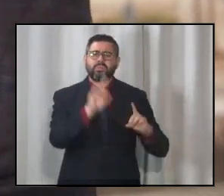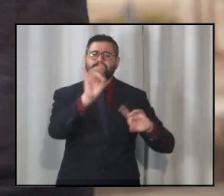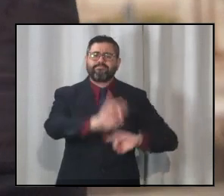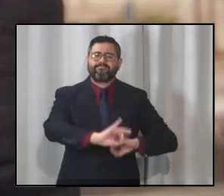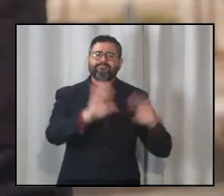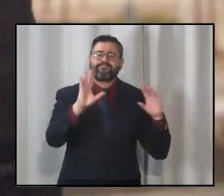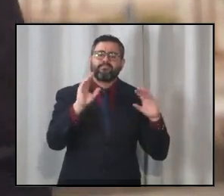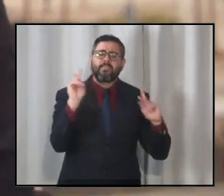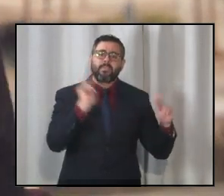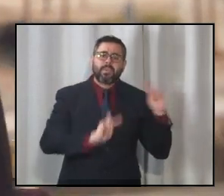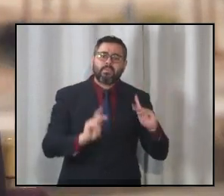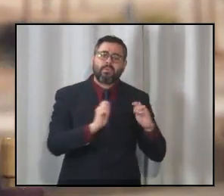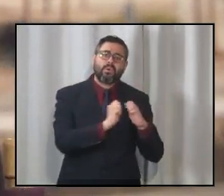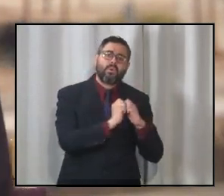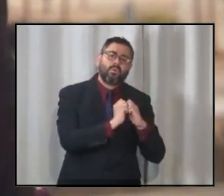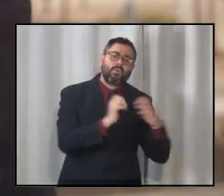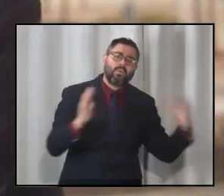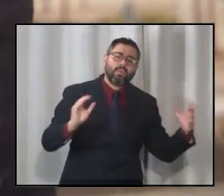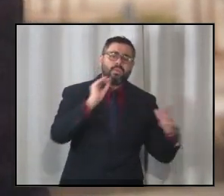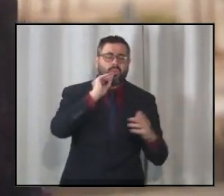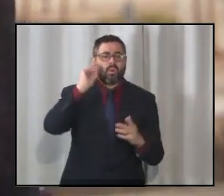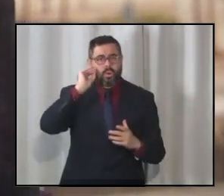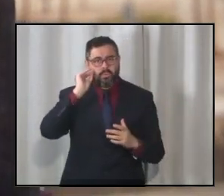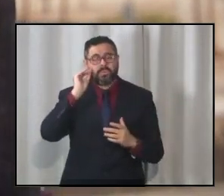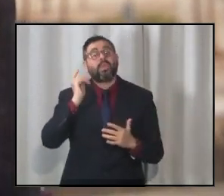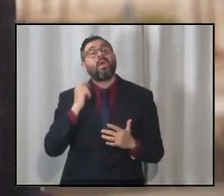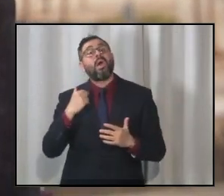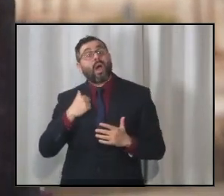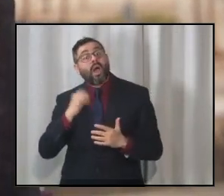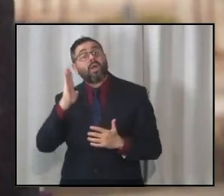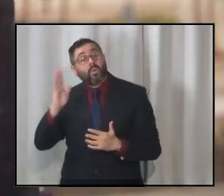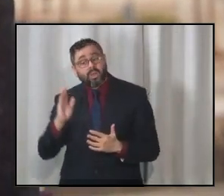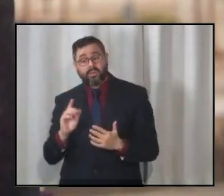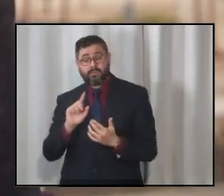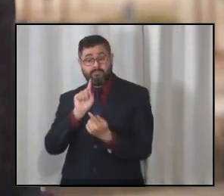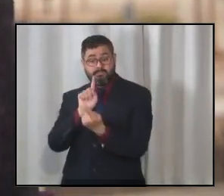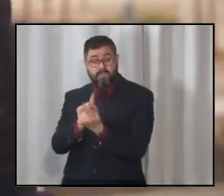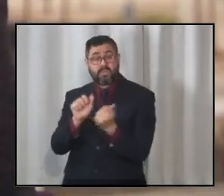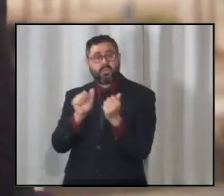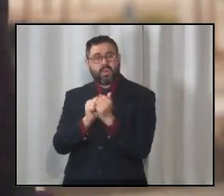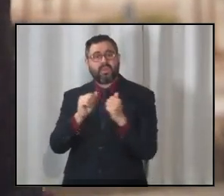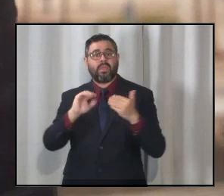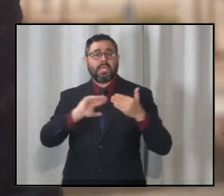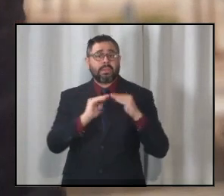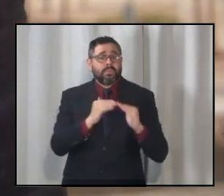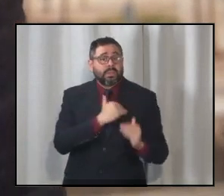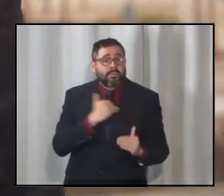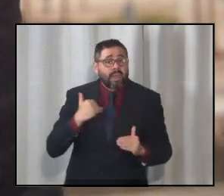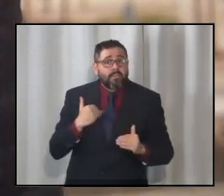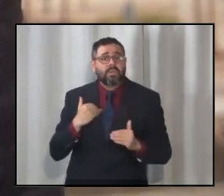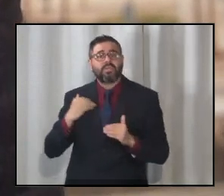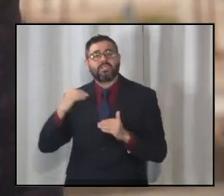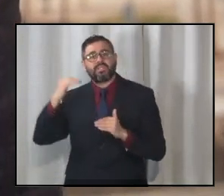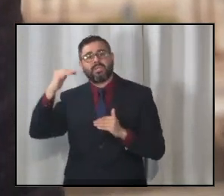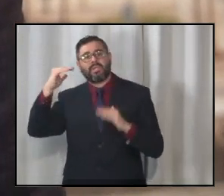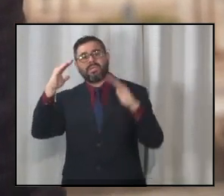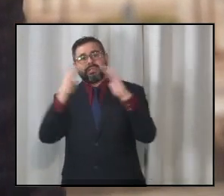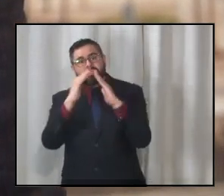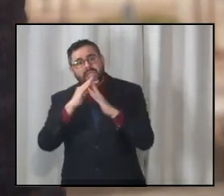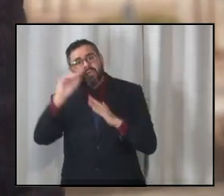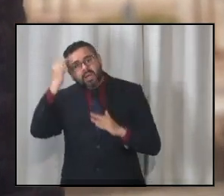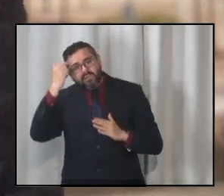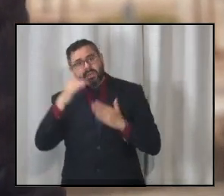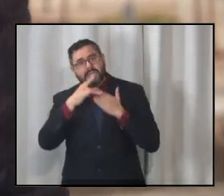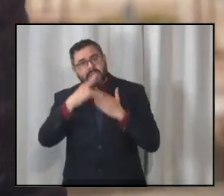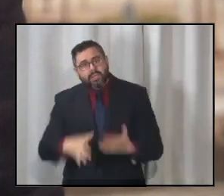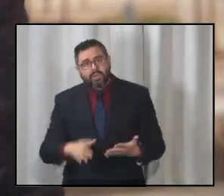later in the week, I'm going to be meeting with stakeholders to continue this discussion. And so we know our challenges are big, and I know we can overcome them if we